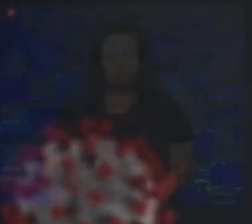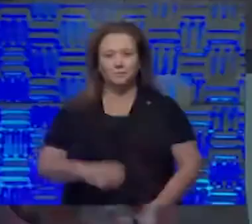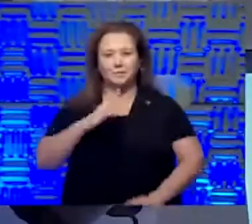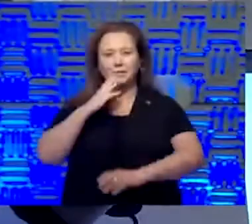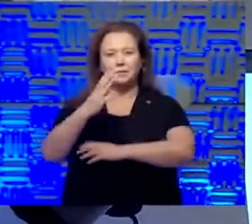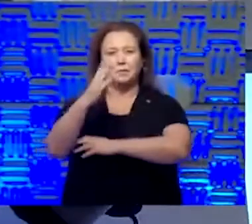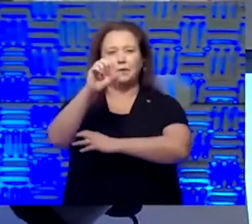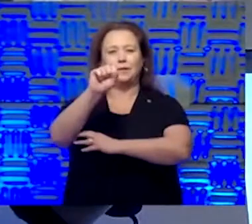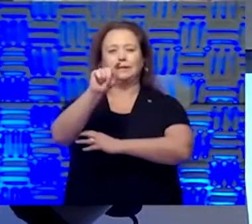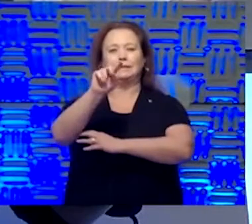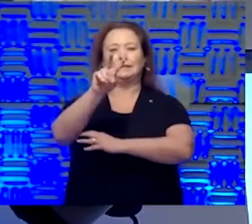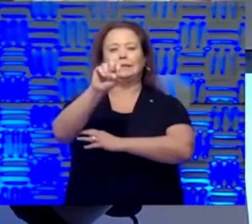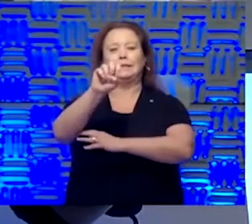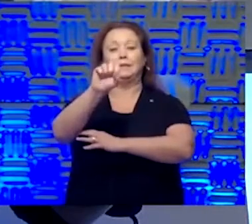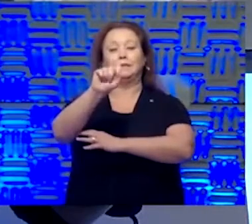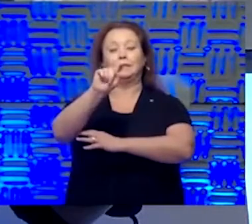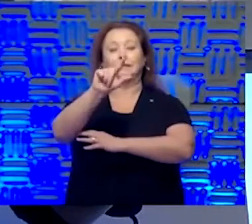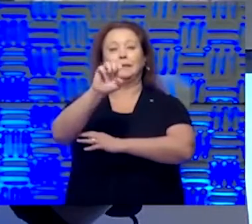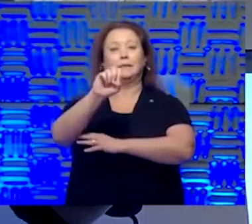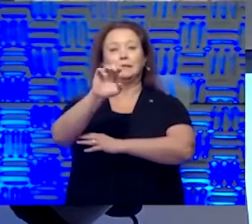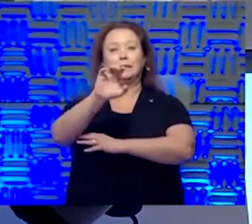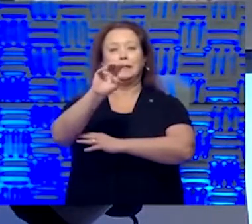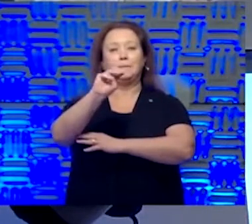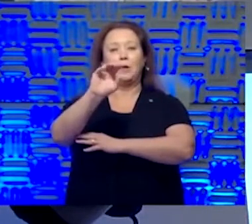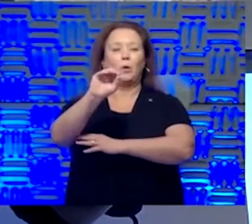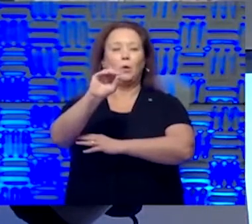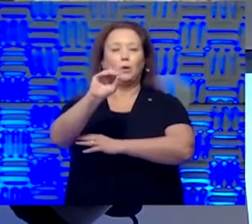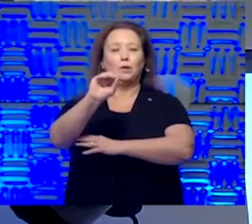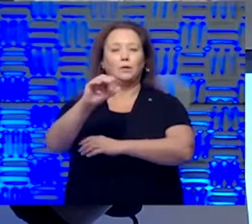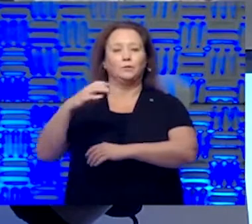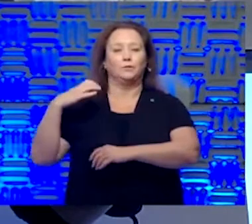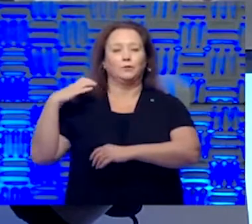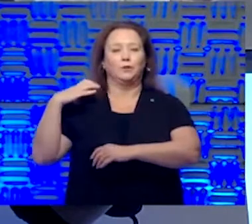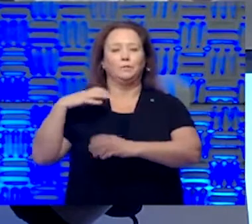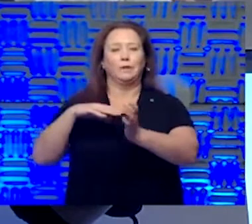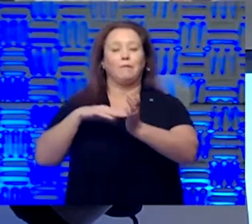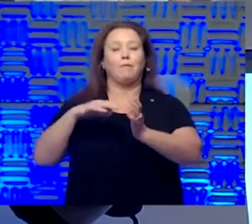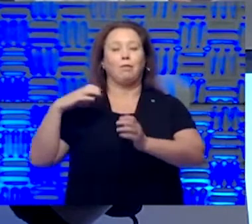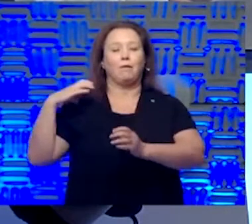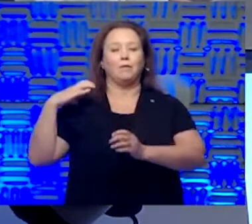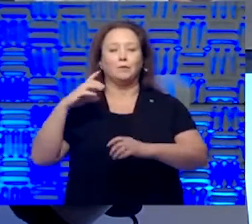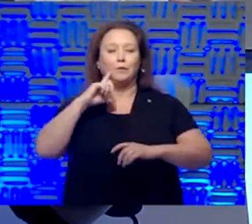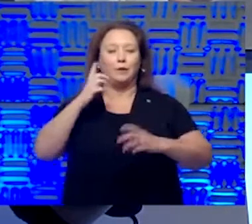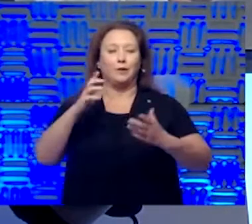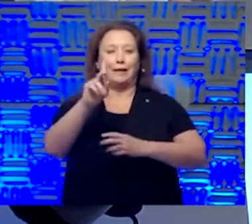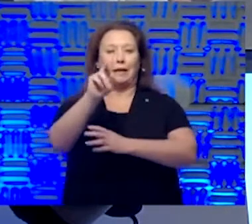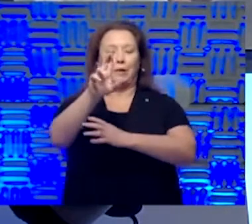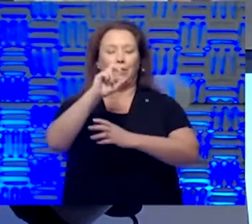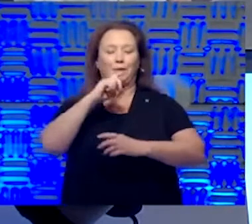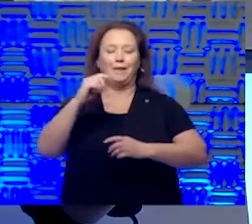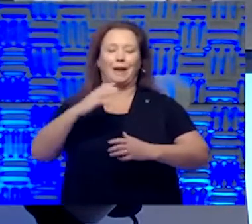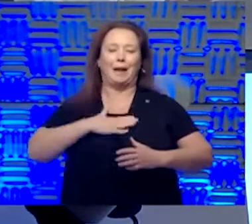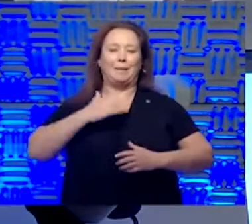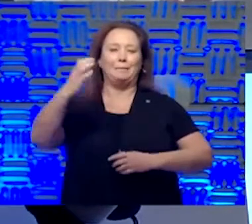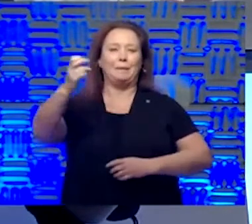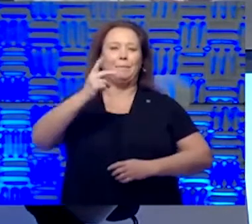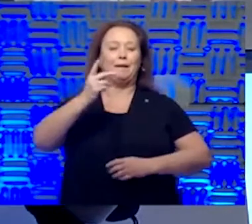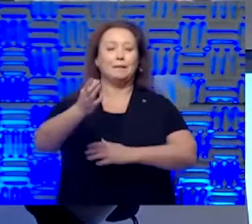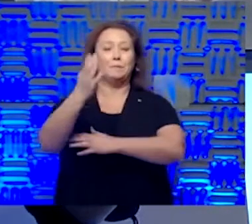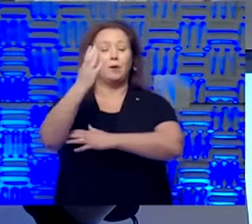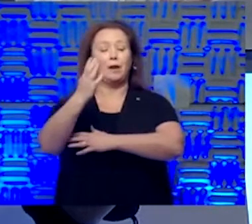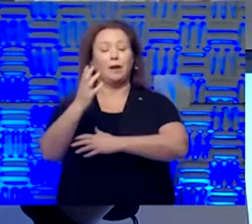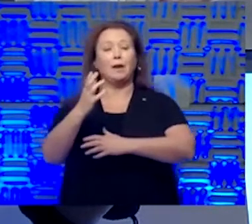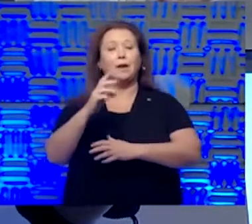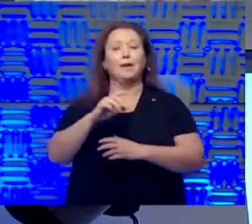Good morning. This is Steve Stice, Chief Medical Officer here at the University of Kansas Health System. We are delighted to be back with you this morning. I am joined this morning on our program